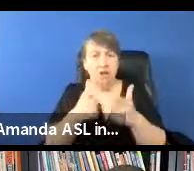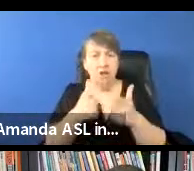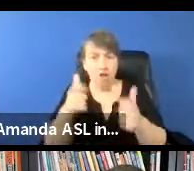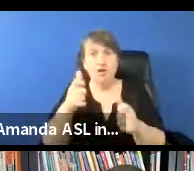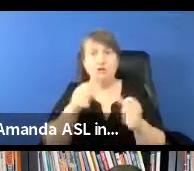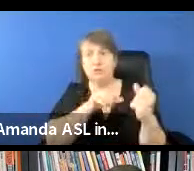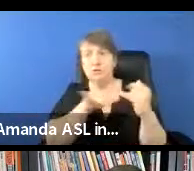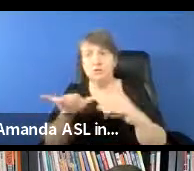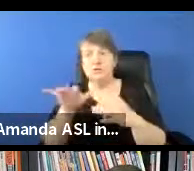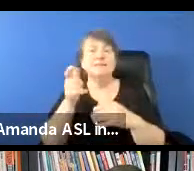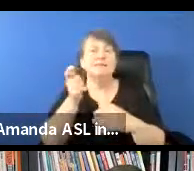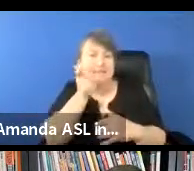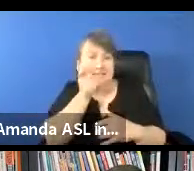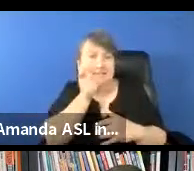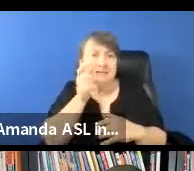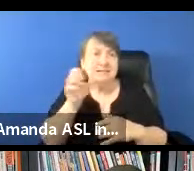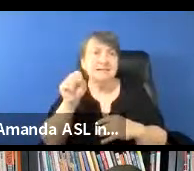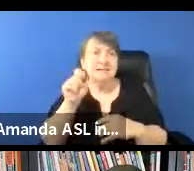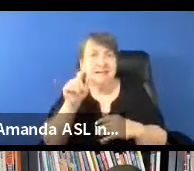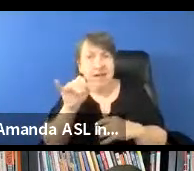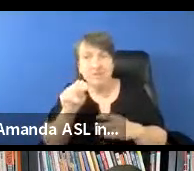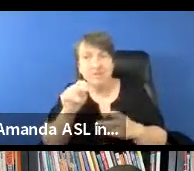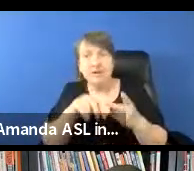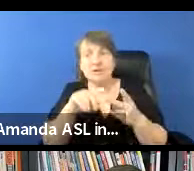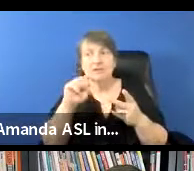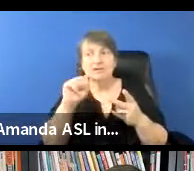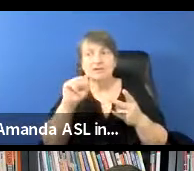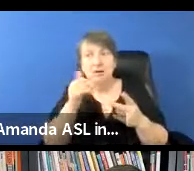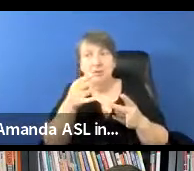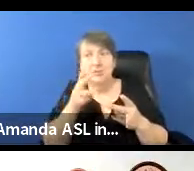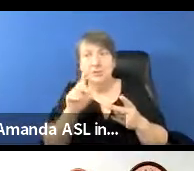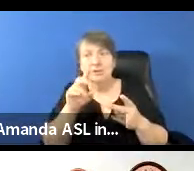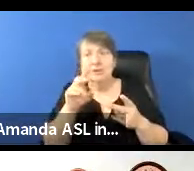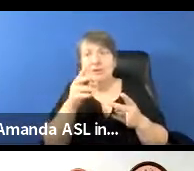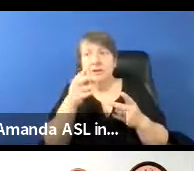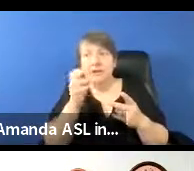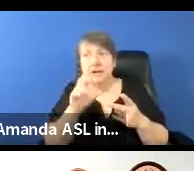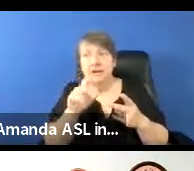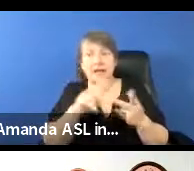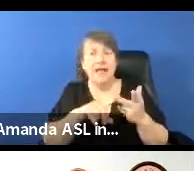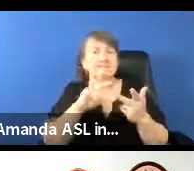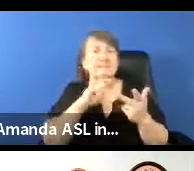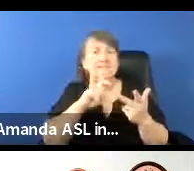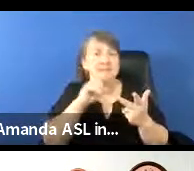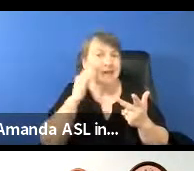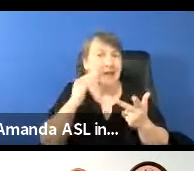migration of salmon and salmonid and steelhead in the 48 states.